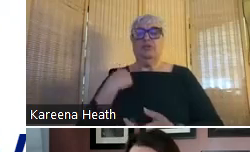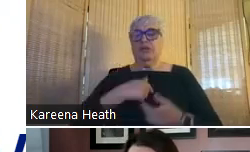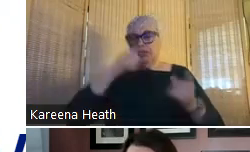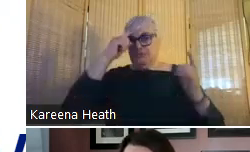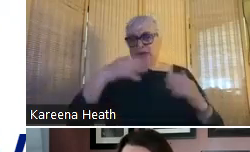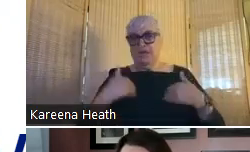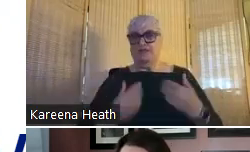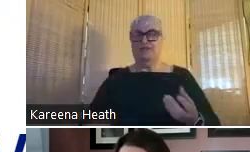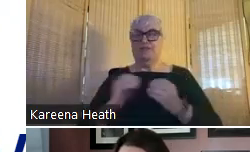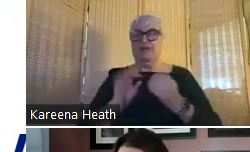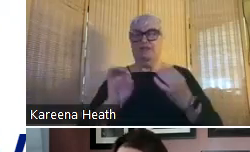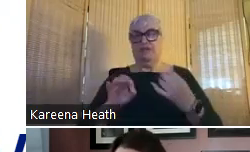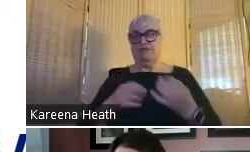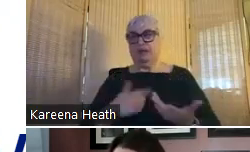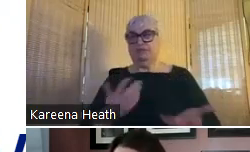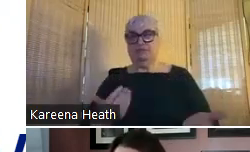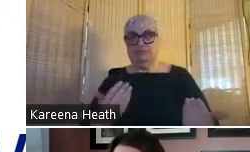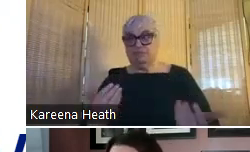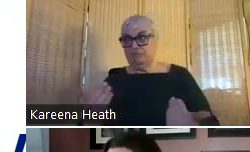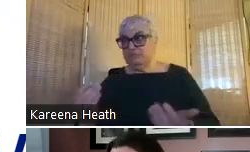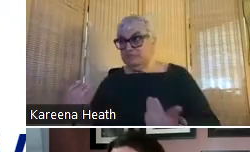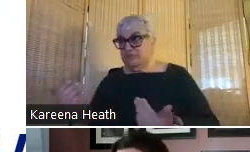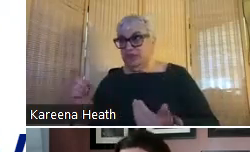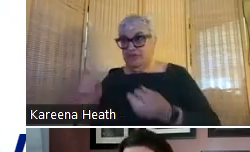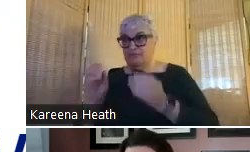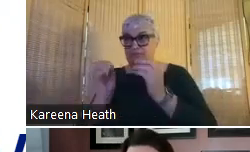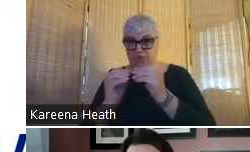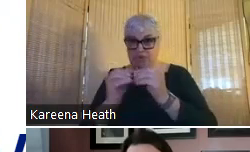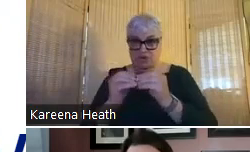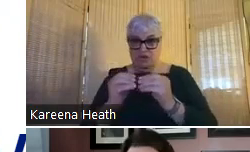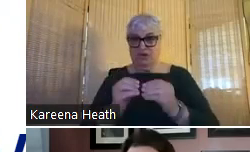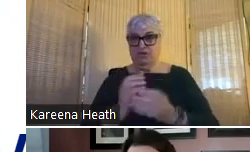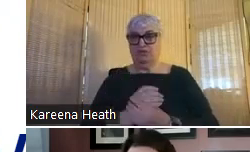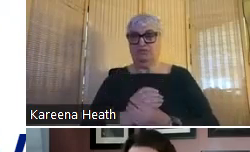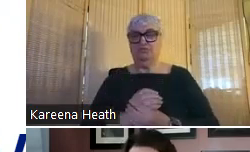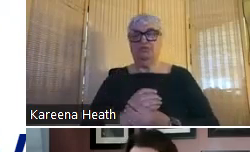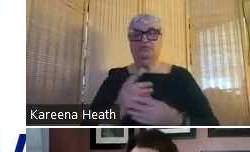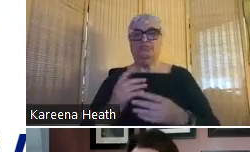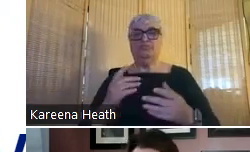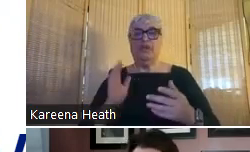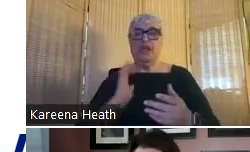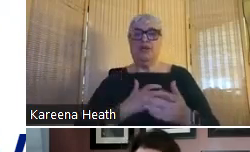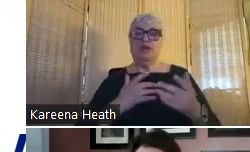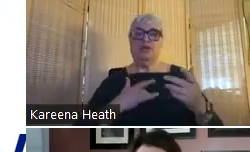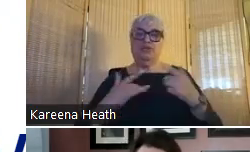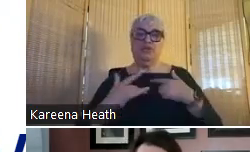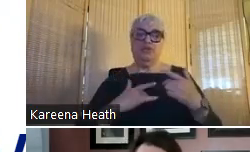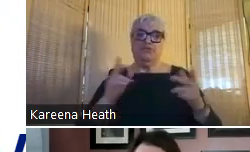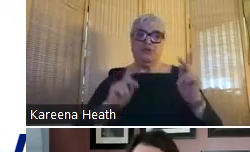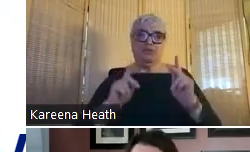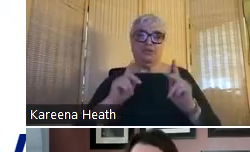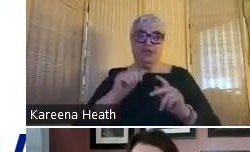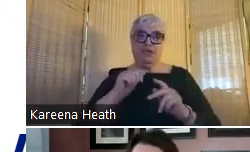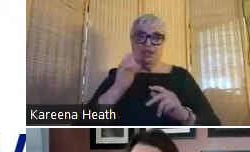bit more feedback. And so we want to make sure that people are seeing that, because that is a little bit different. And the concern was we wanted to make sure that this is something that people were seeing